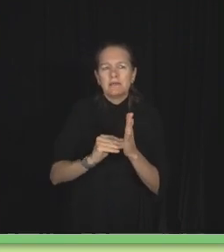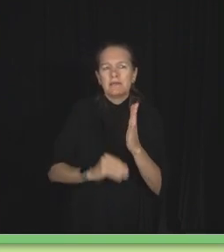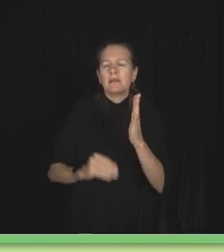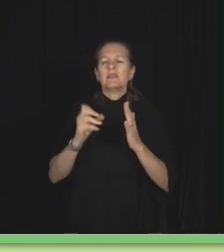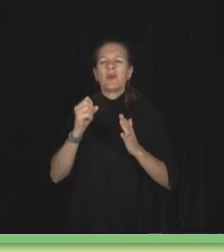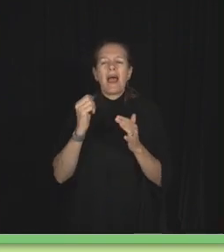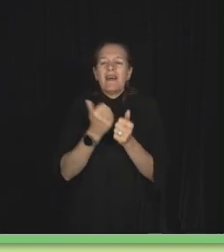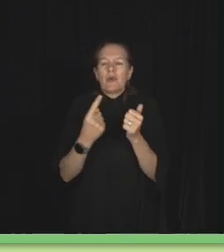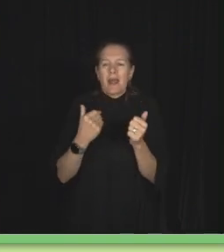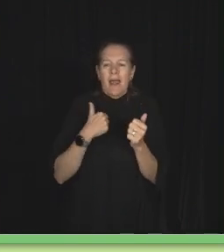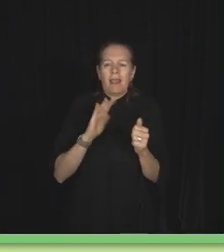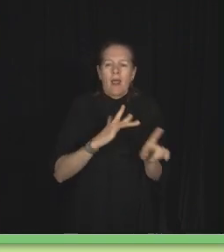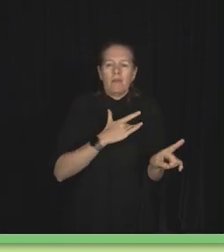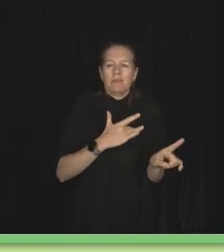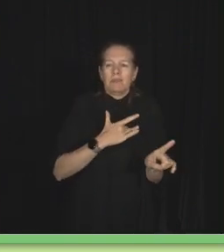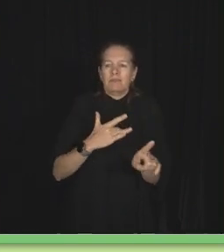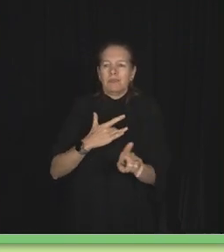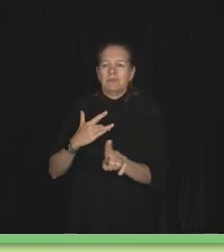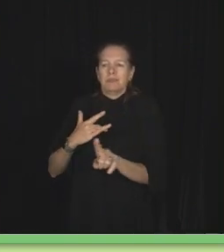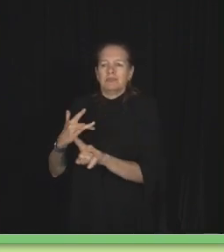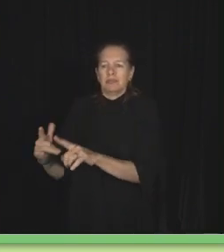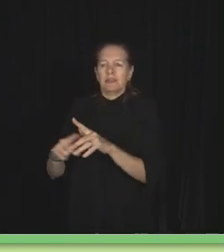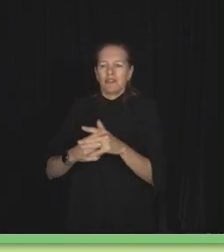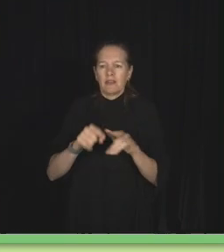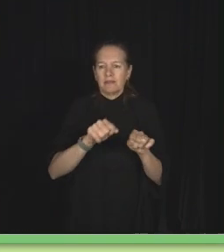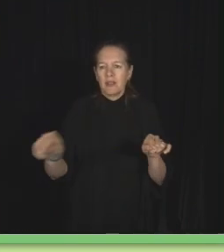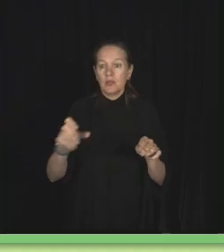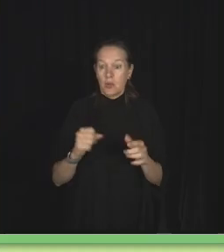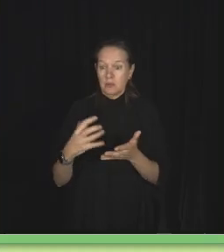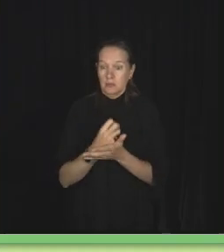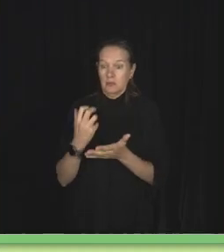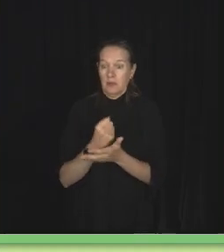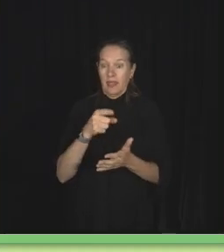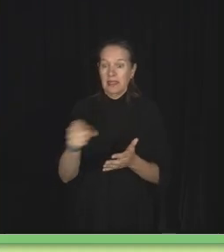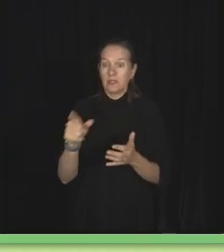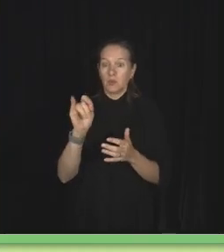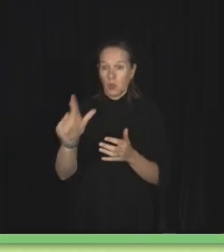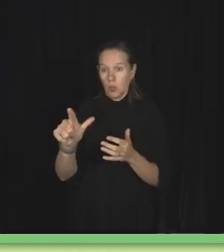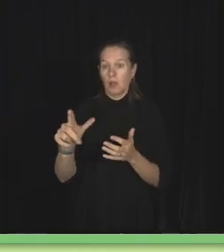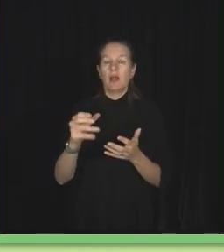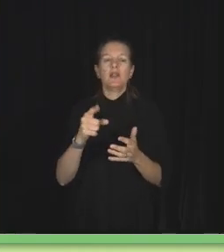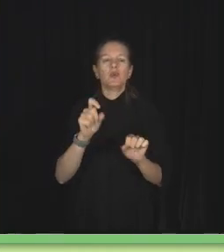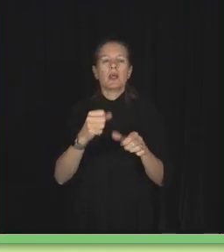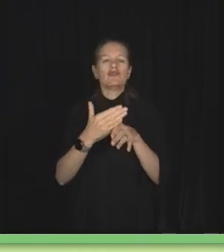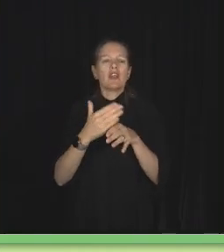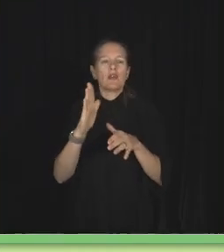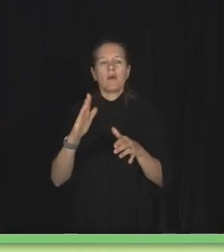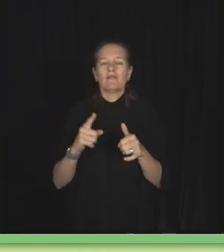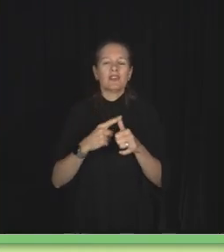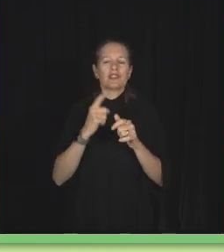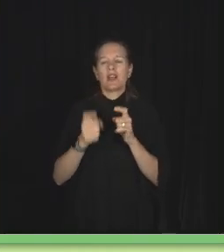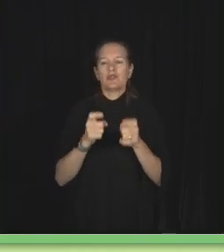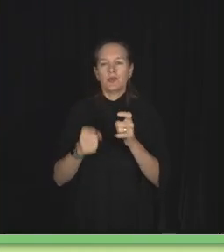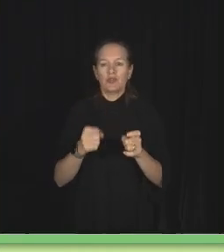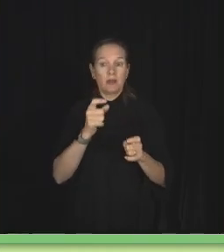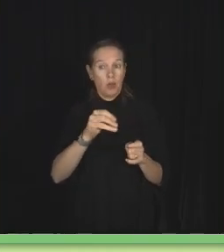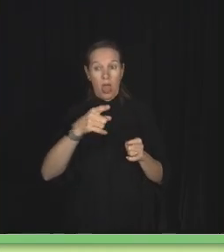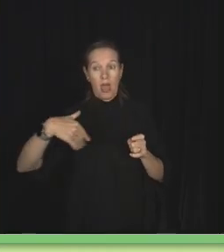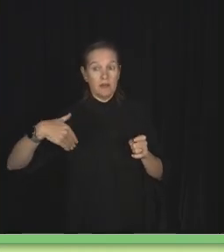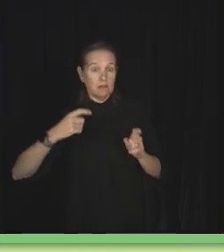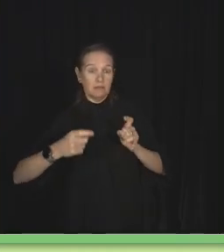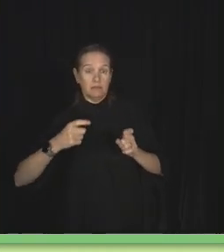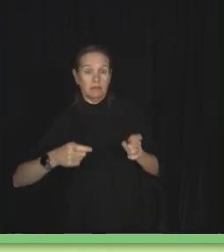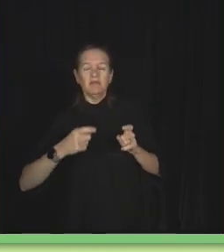everyone has their different start. And so please take advantage of this tool and share kind of your first contribution. And if you haven't contributed yet, feel free to do